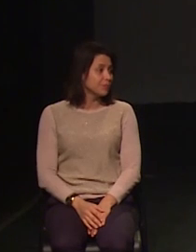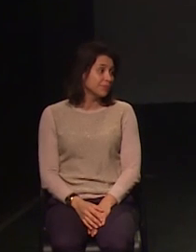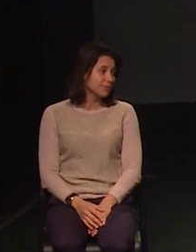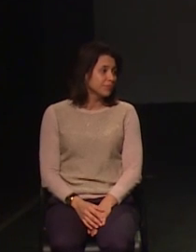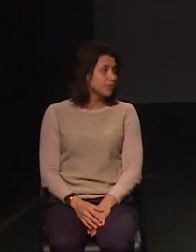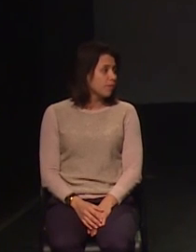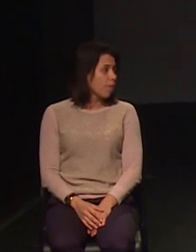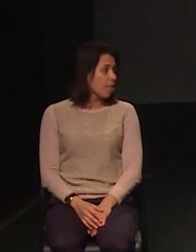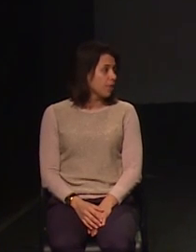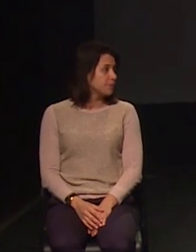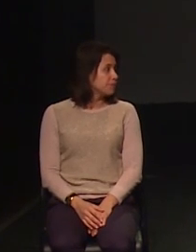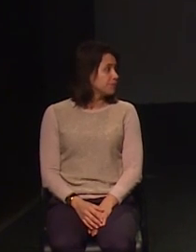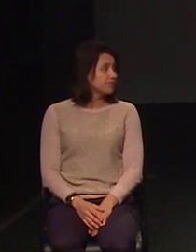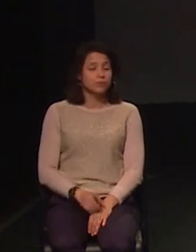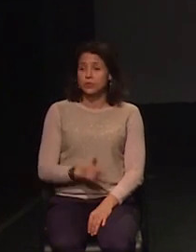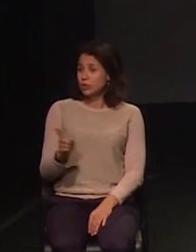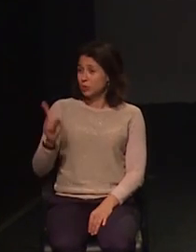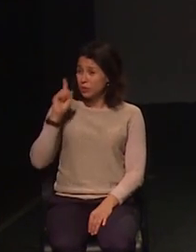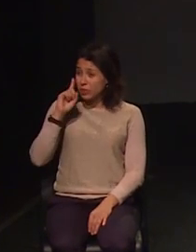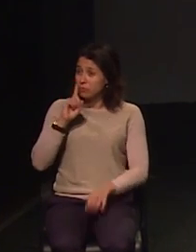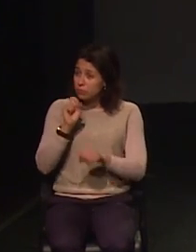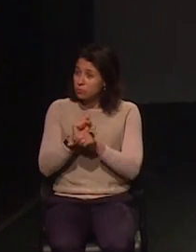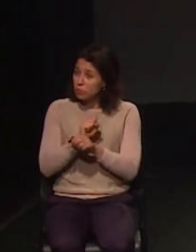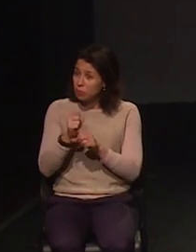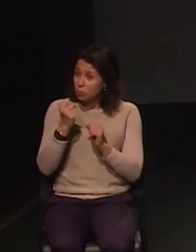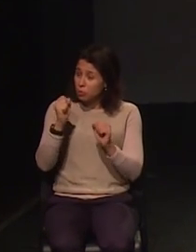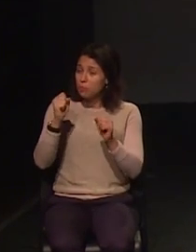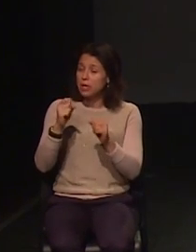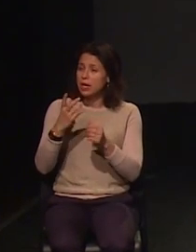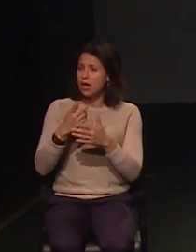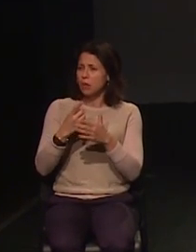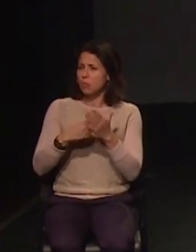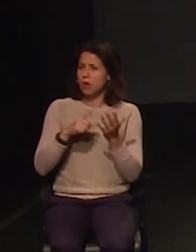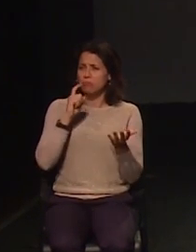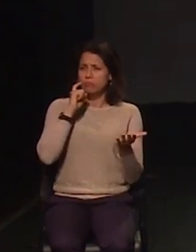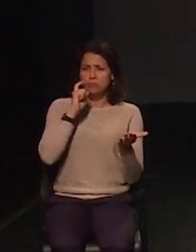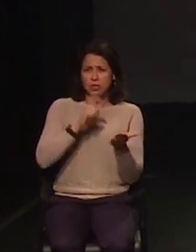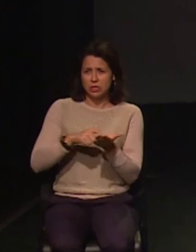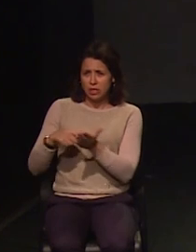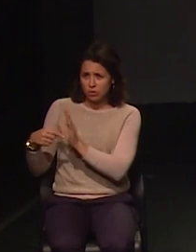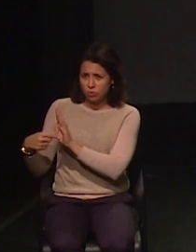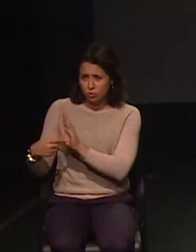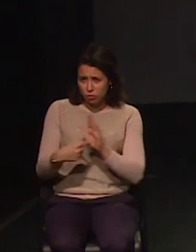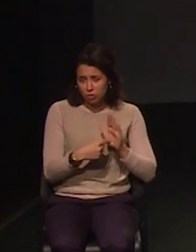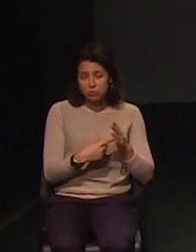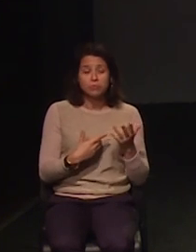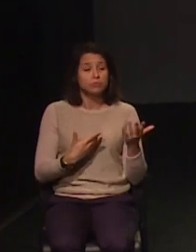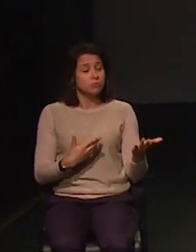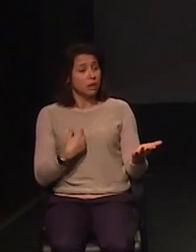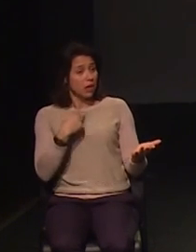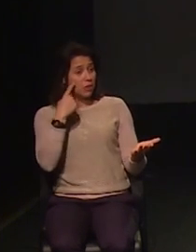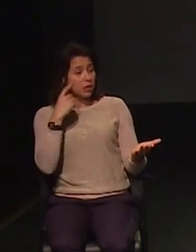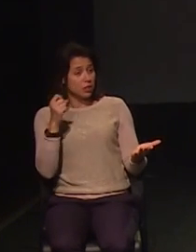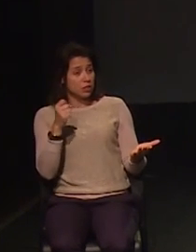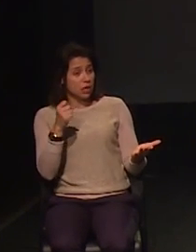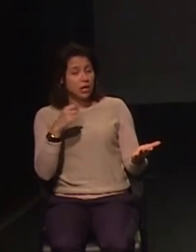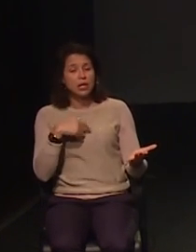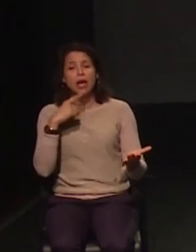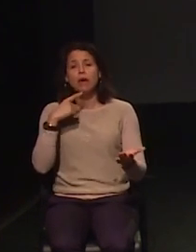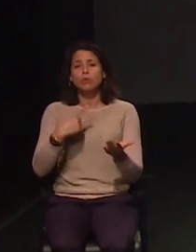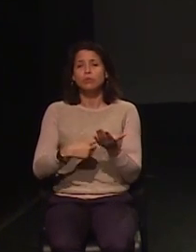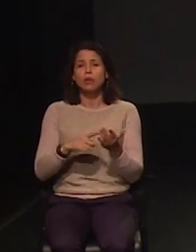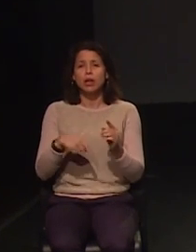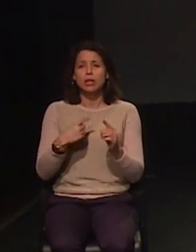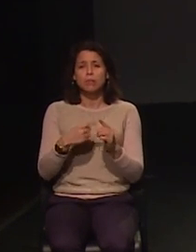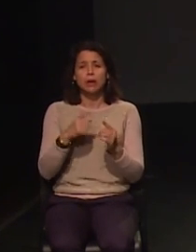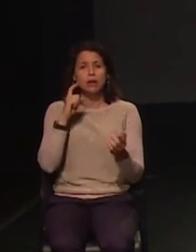I mean, is there a movement? And if so, what are the indicators of such? Well, I do think there's a movement, and I'll talk about the indicators, but first